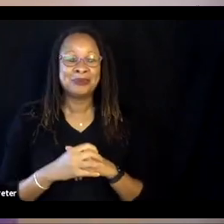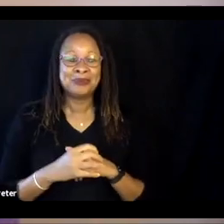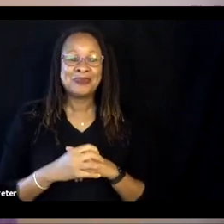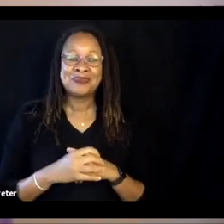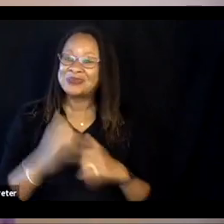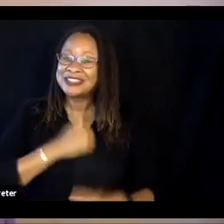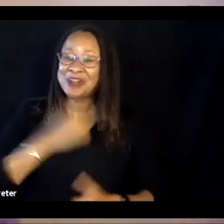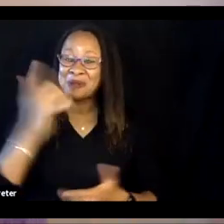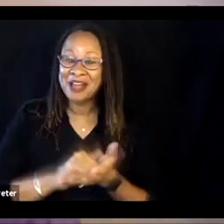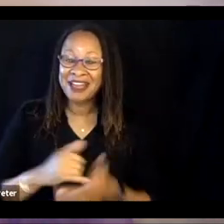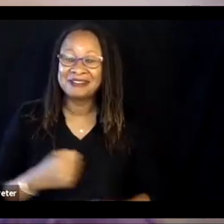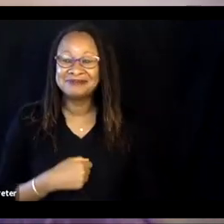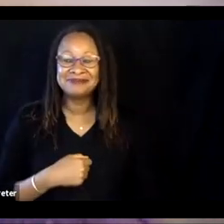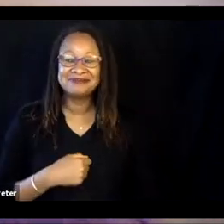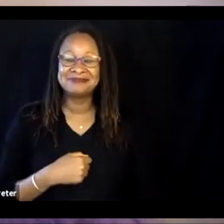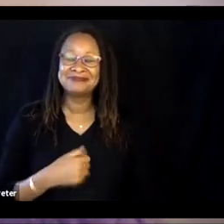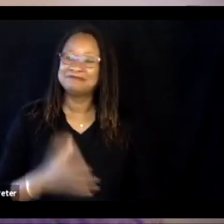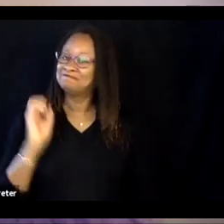Sorry about that.